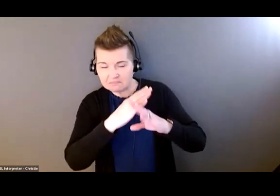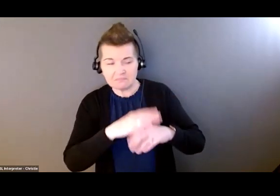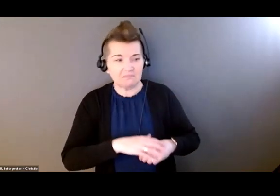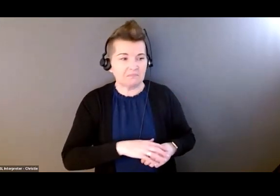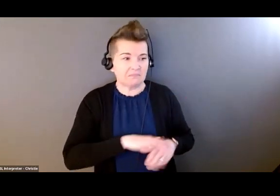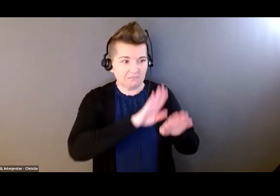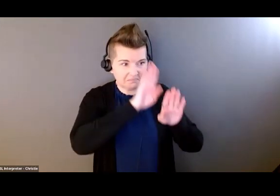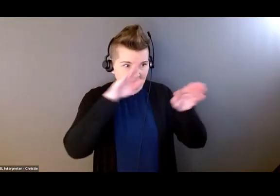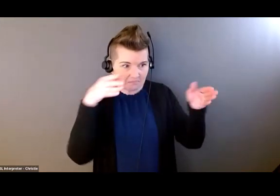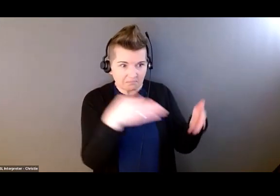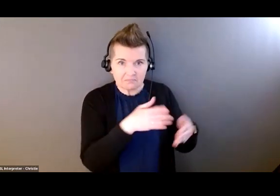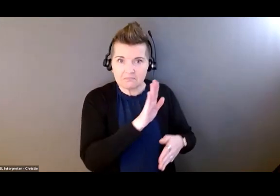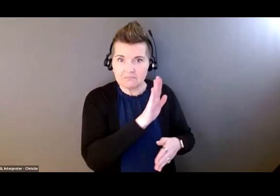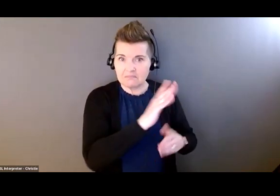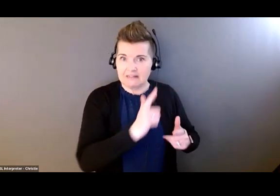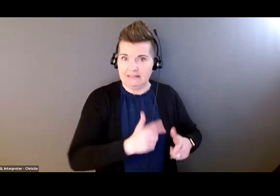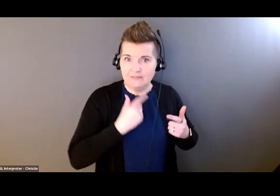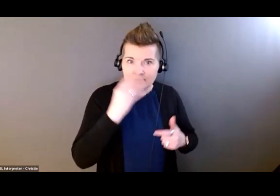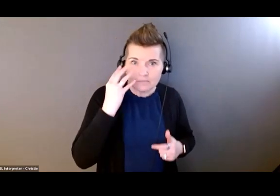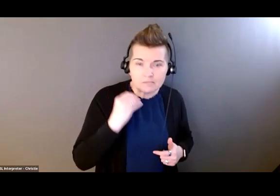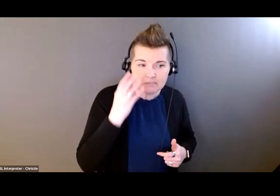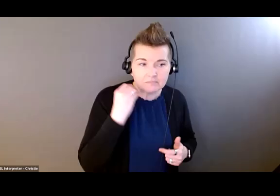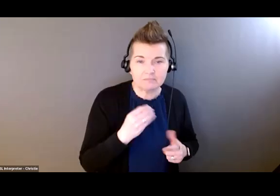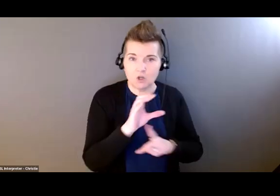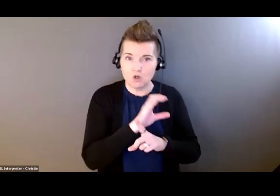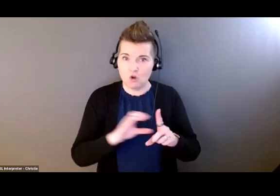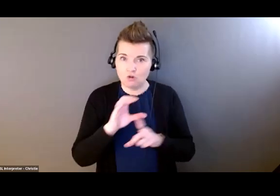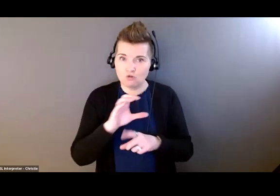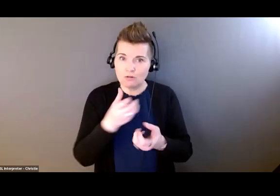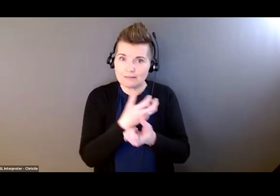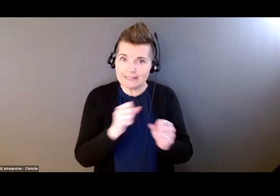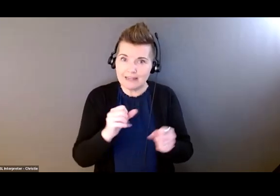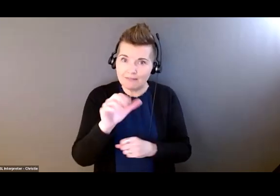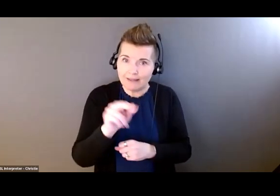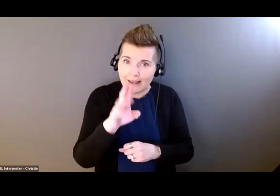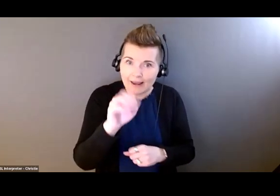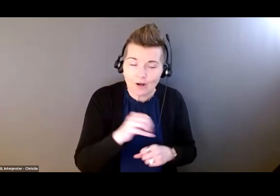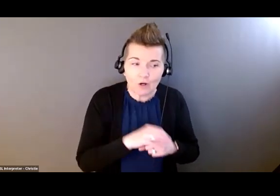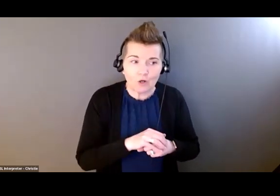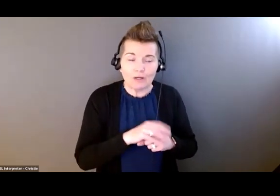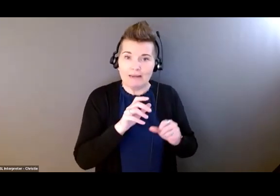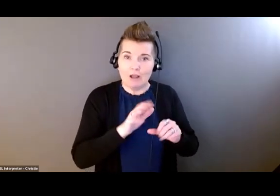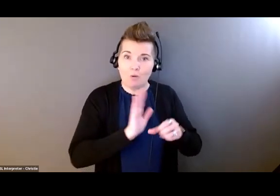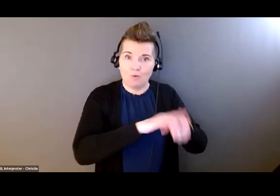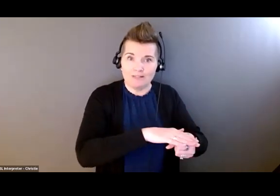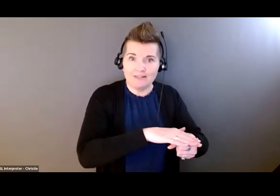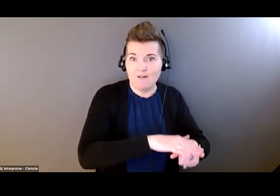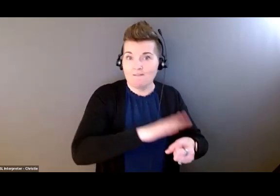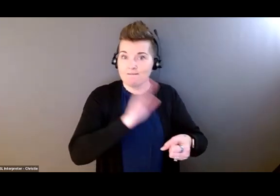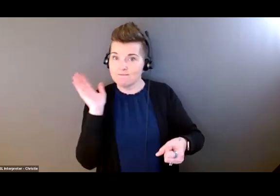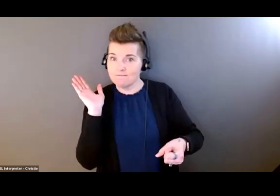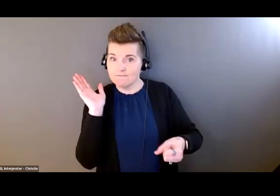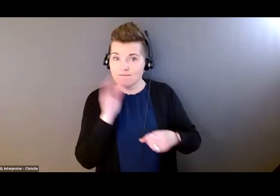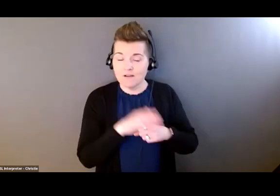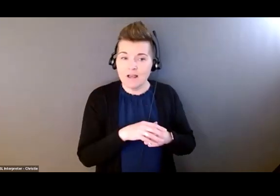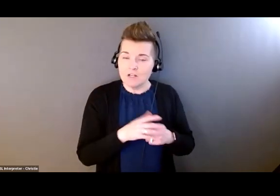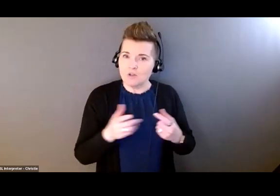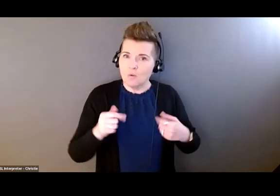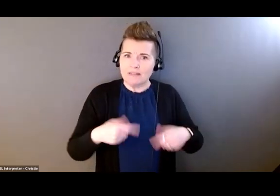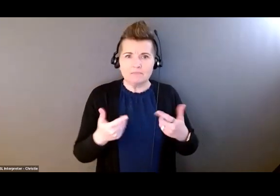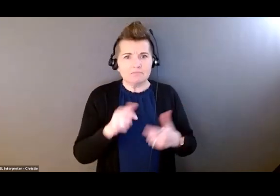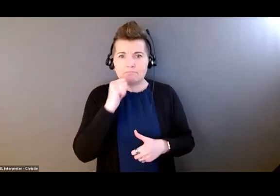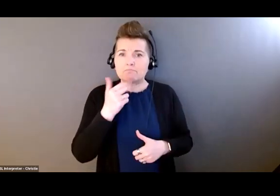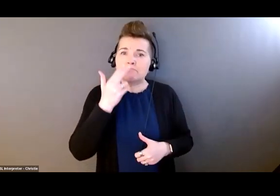our practice, addressing systematic barriers, centering lived experience, cultural safe care,